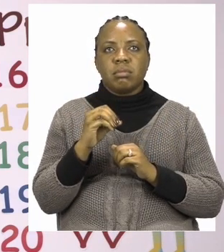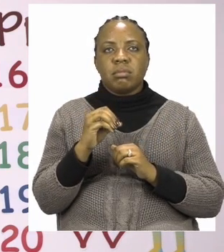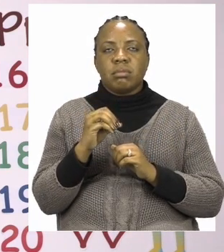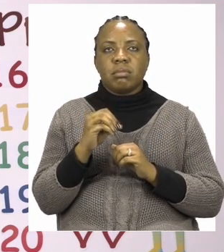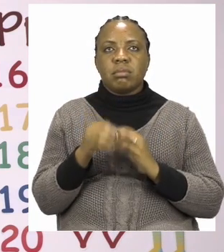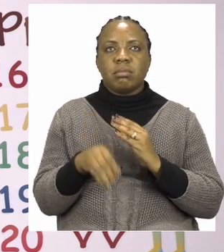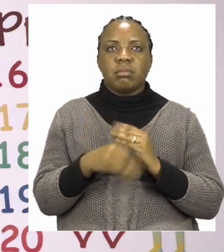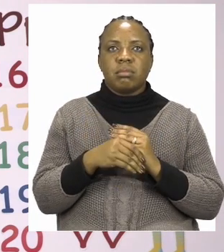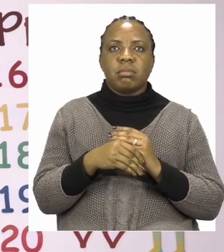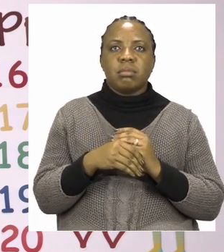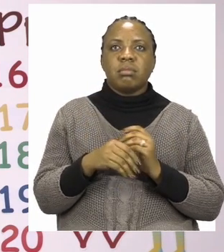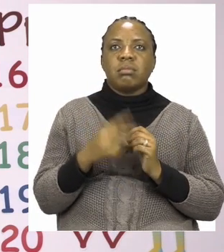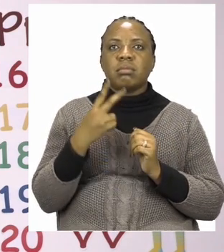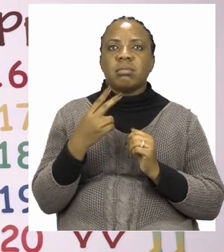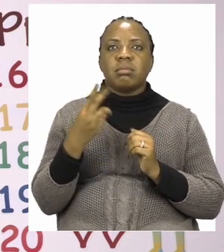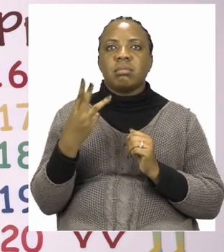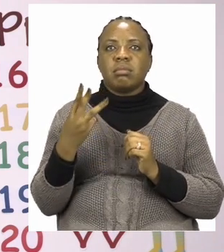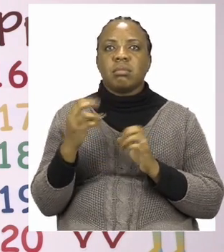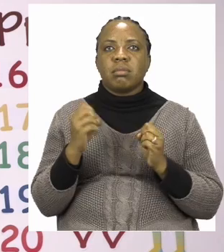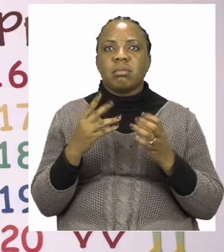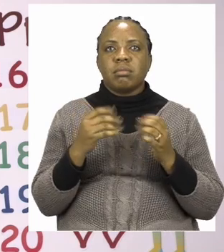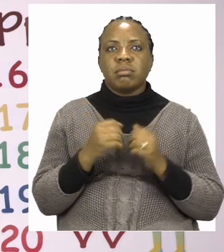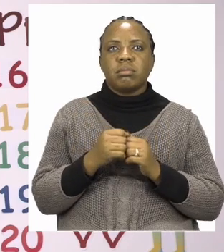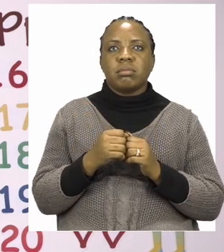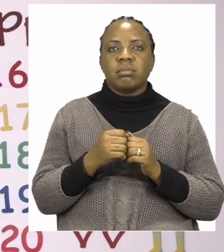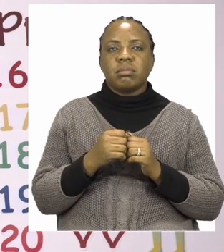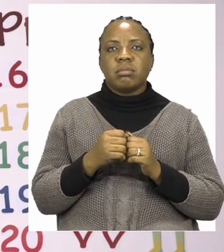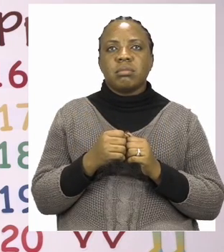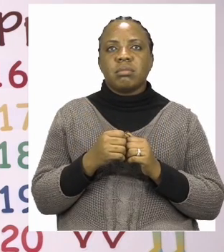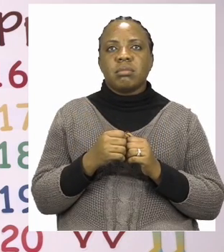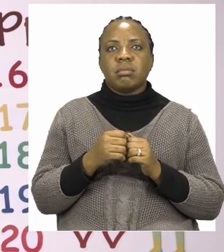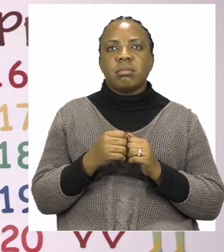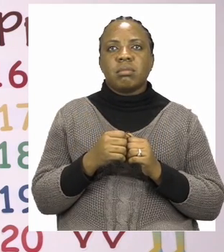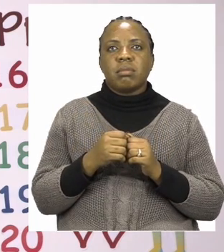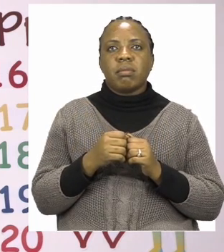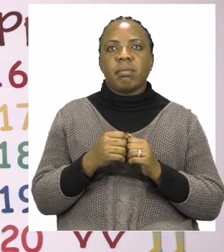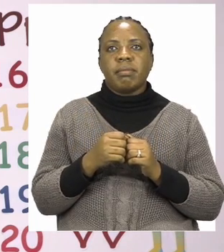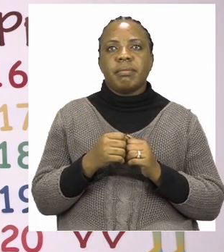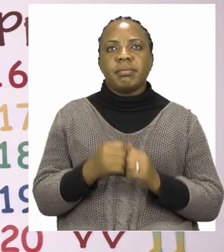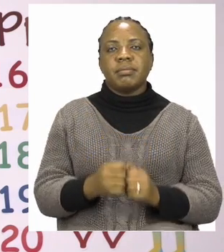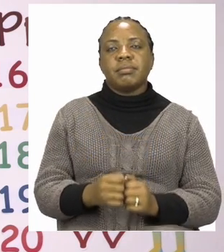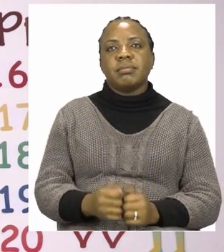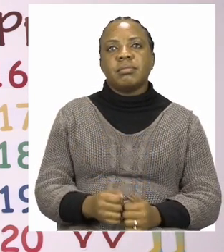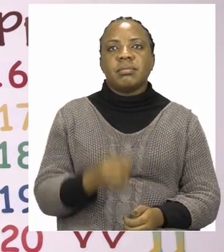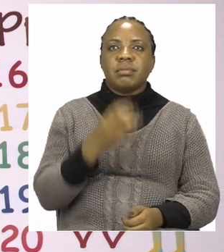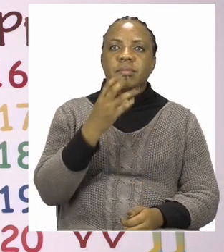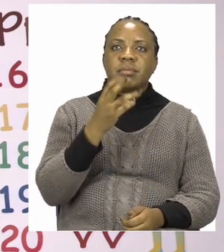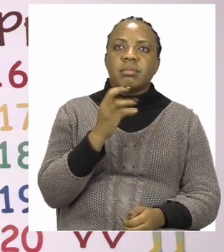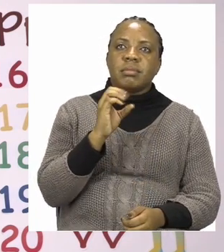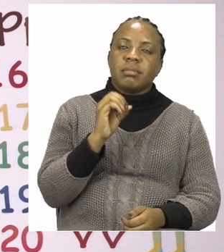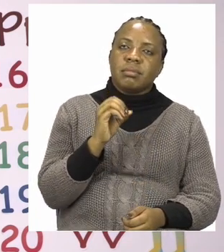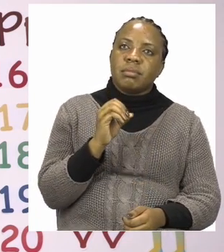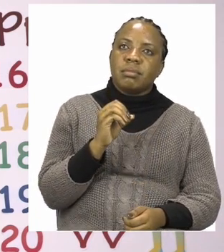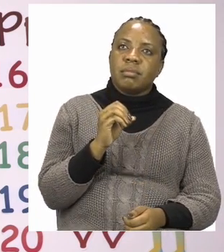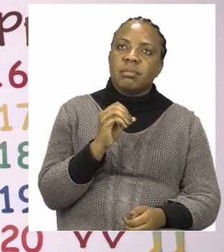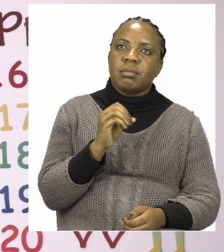to add. So the numbers we are adding here are 60